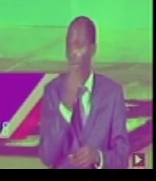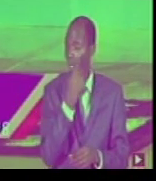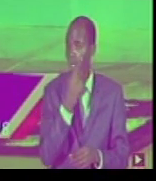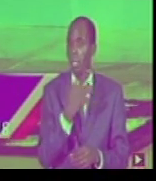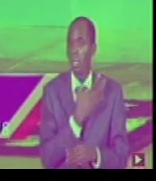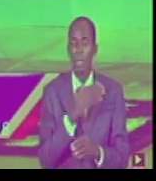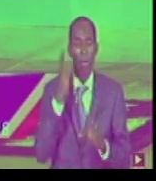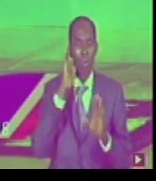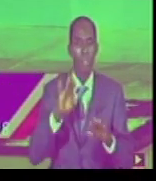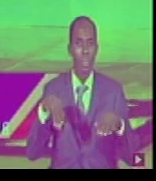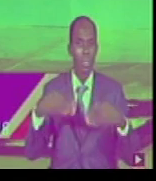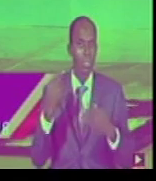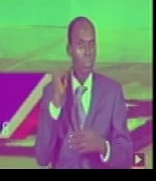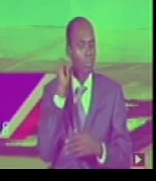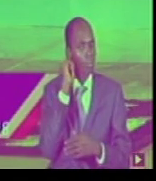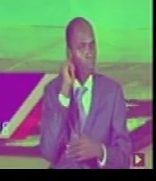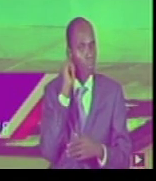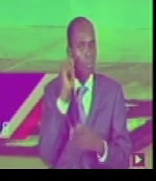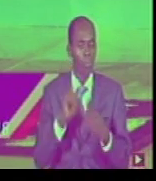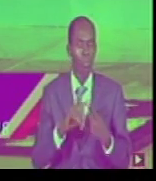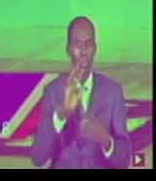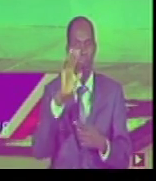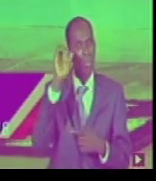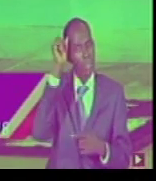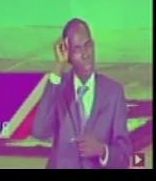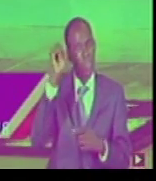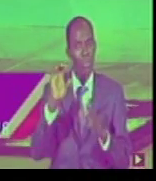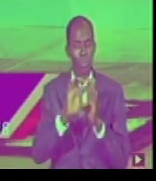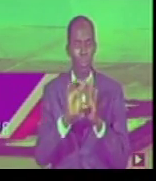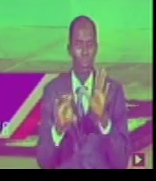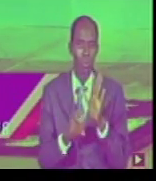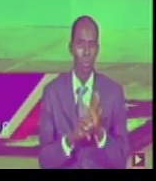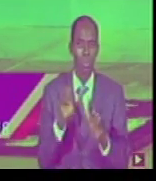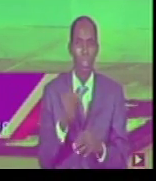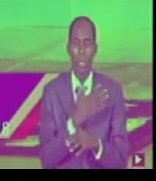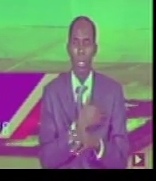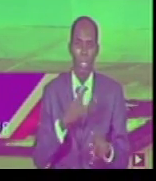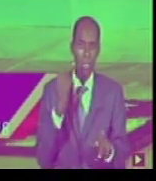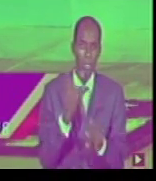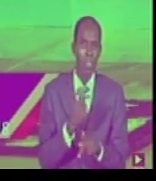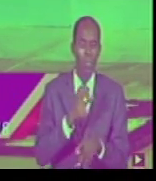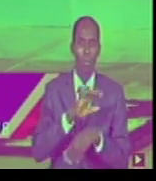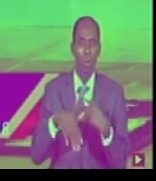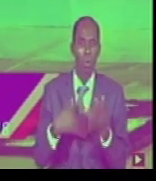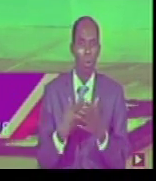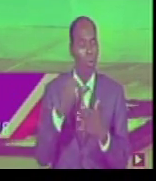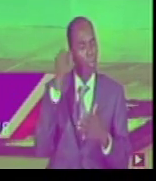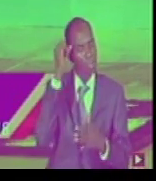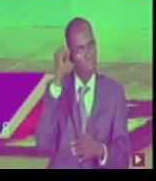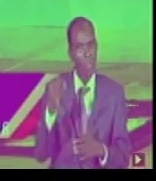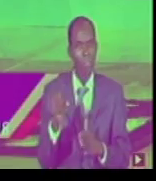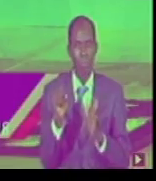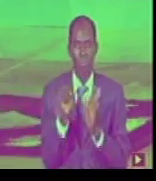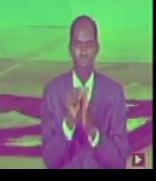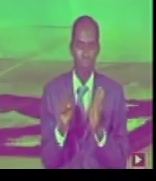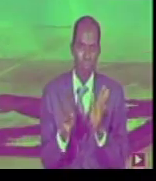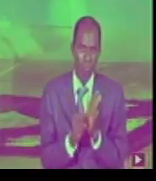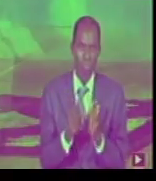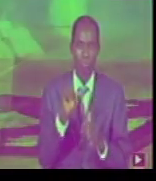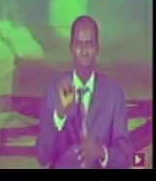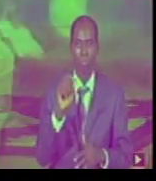his commandments, plural, and keep all his statutes, plural, I will